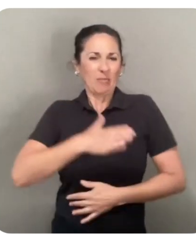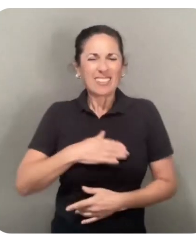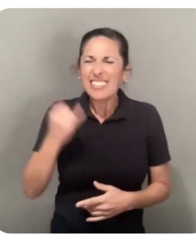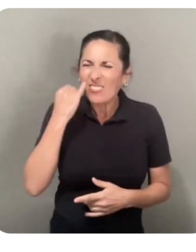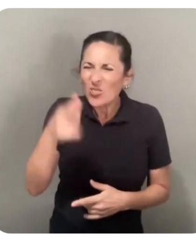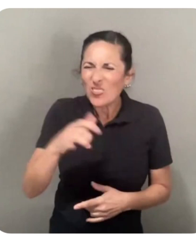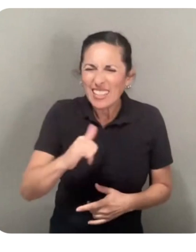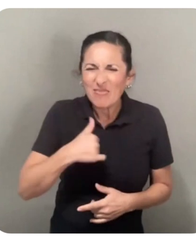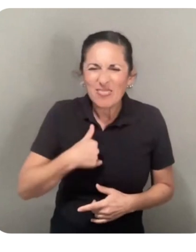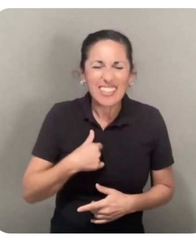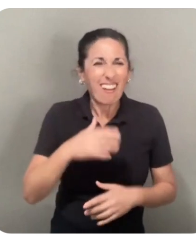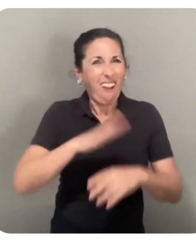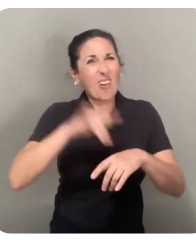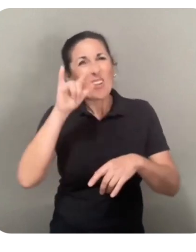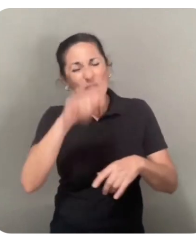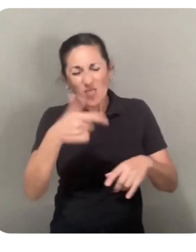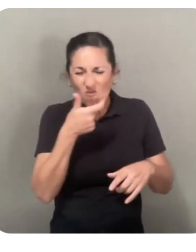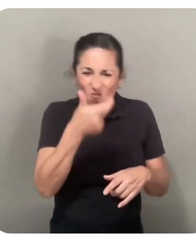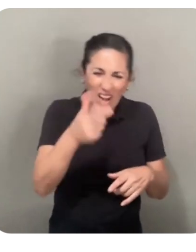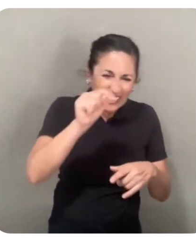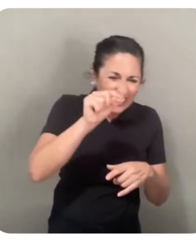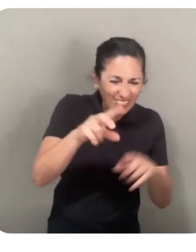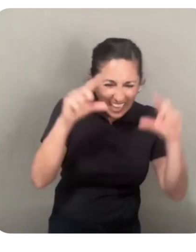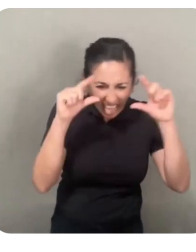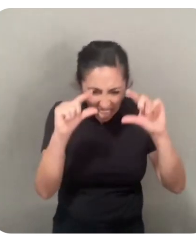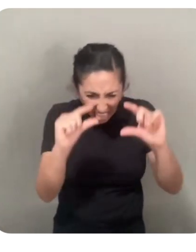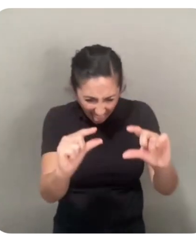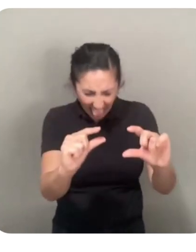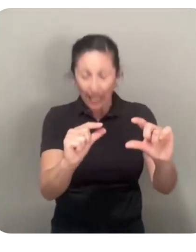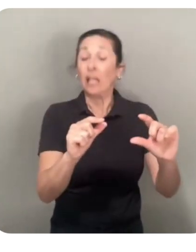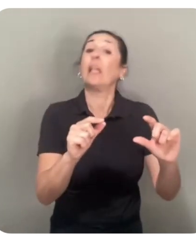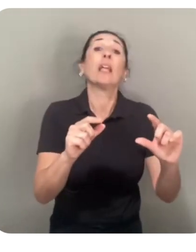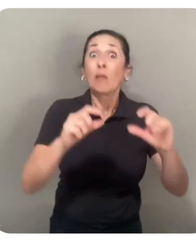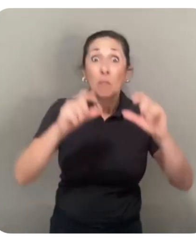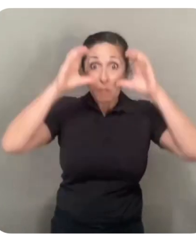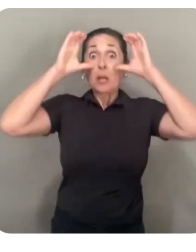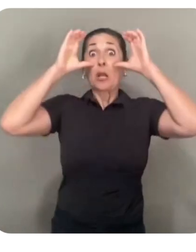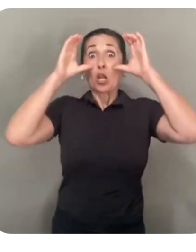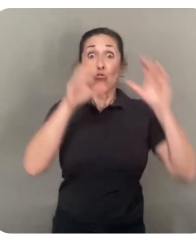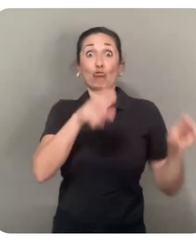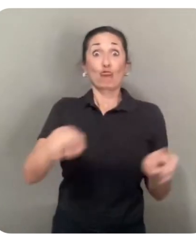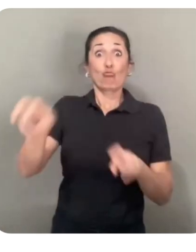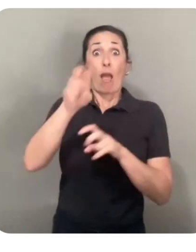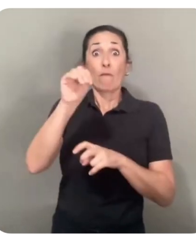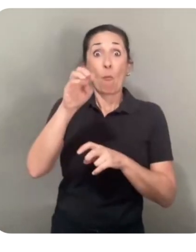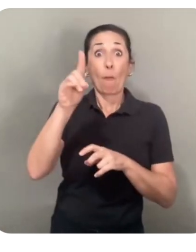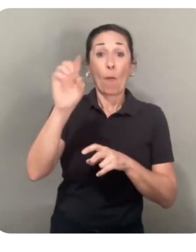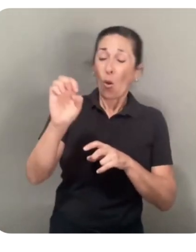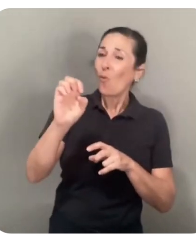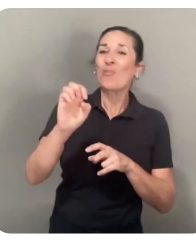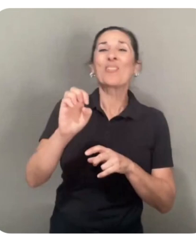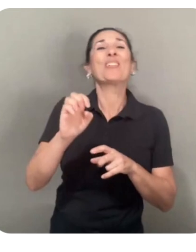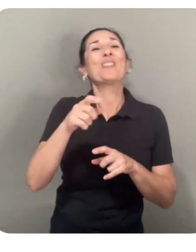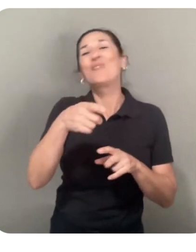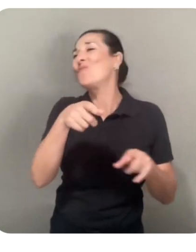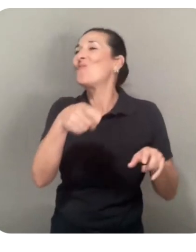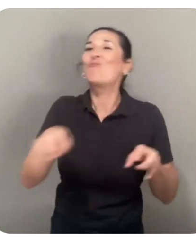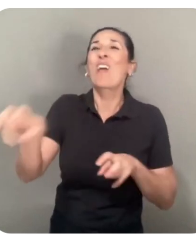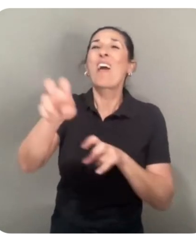little TVs on a plane. Travel mode lets you take your Meta Quest with you wherever you might be